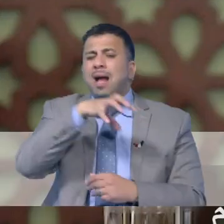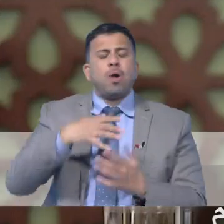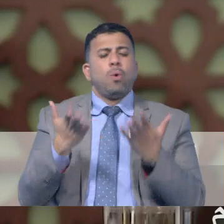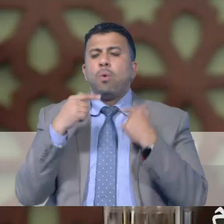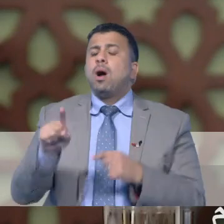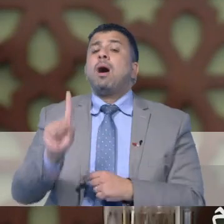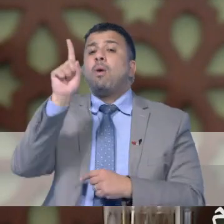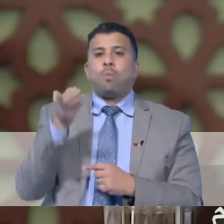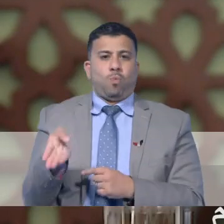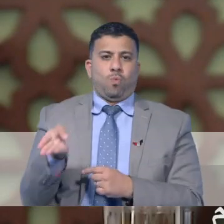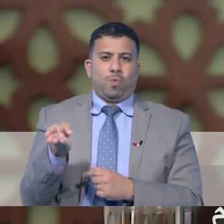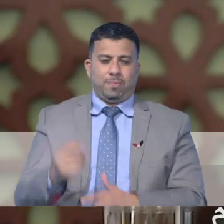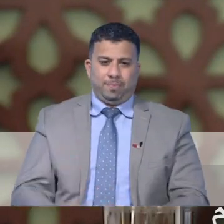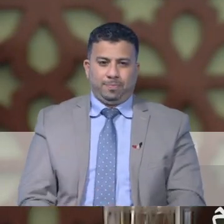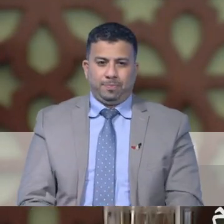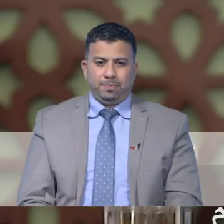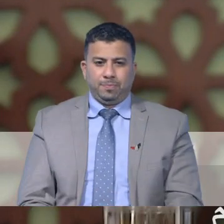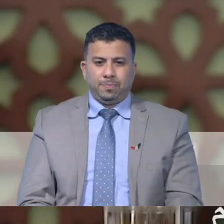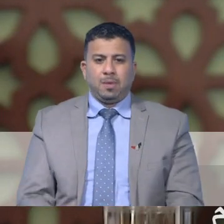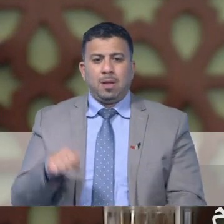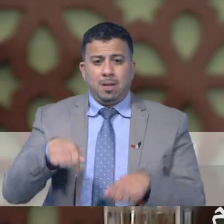Here we have